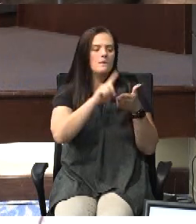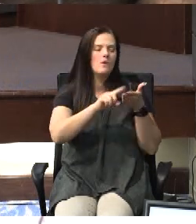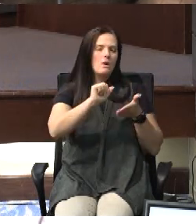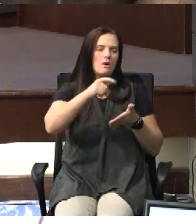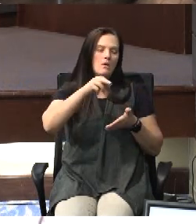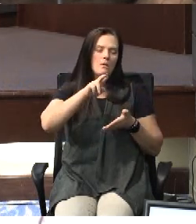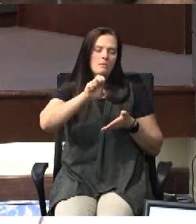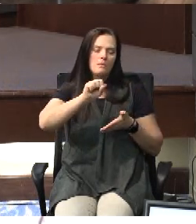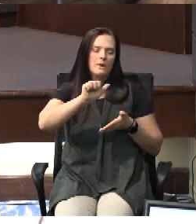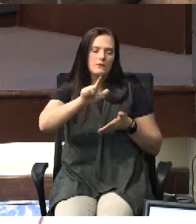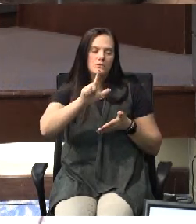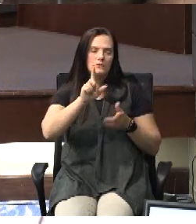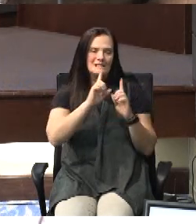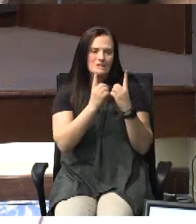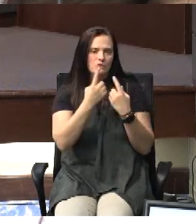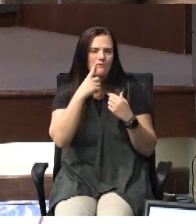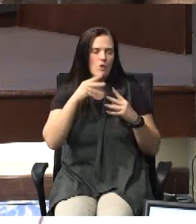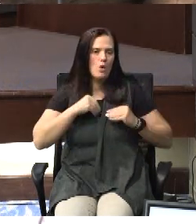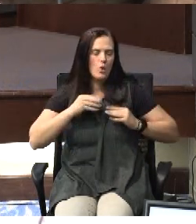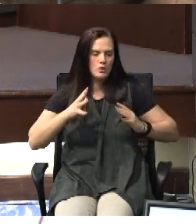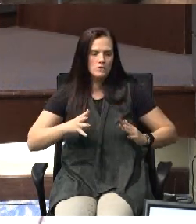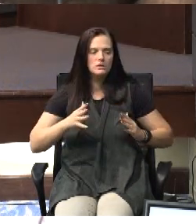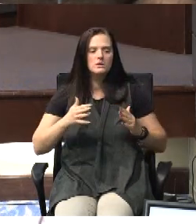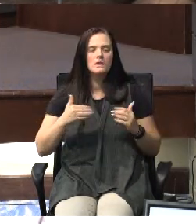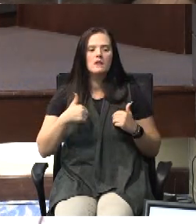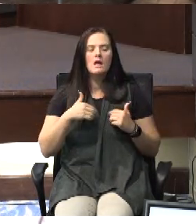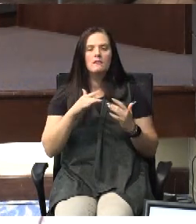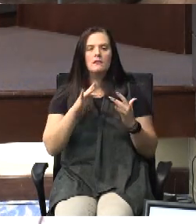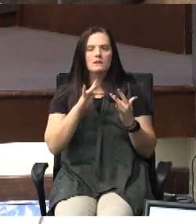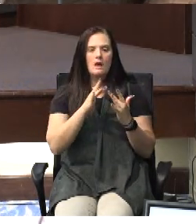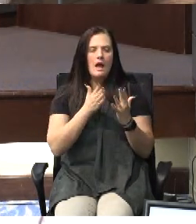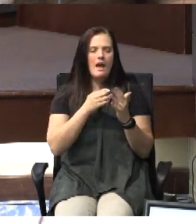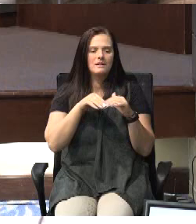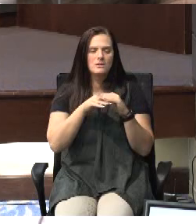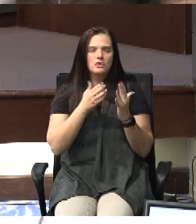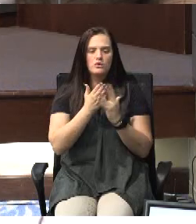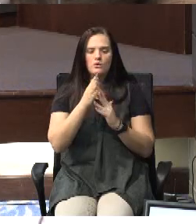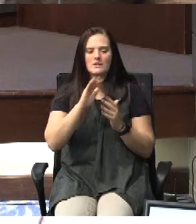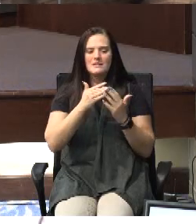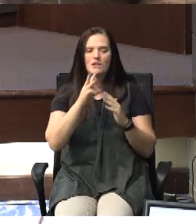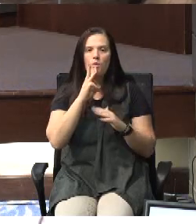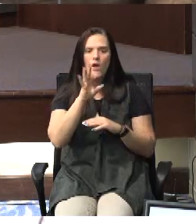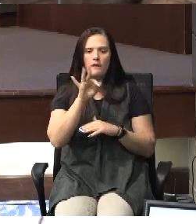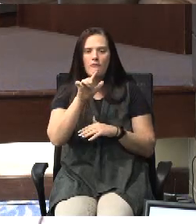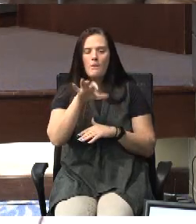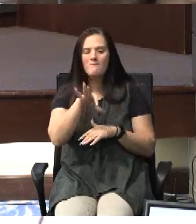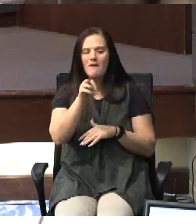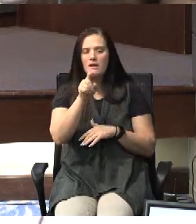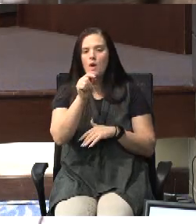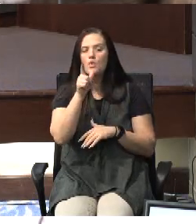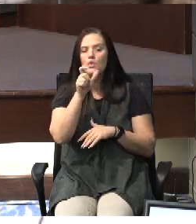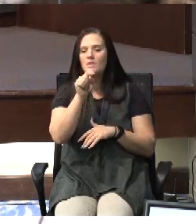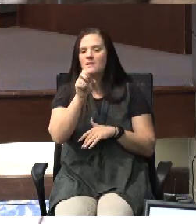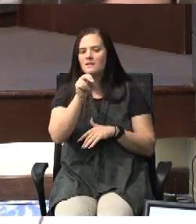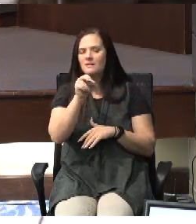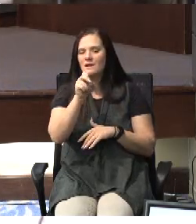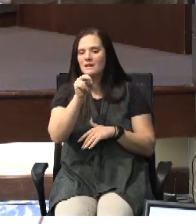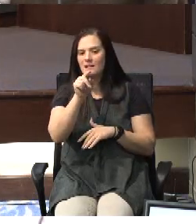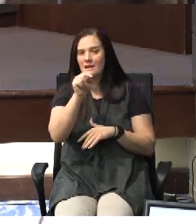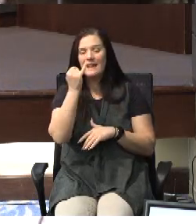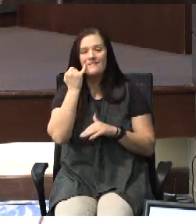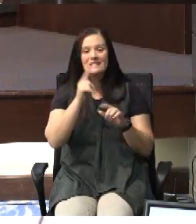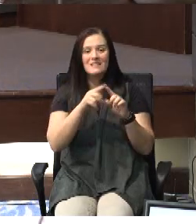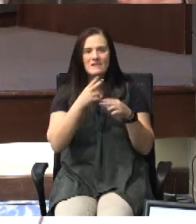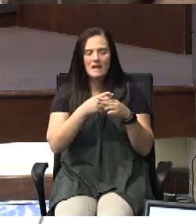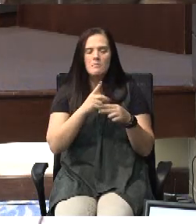owners, and then we have access to the city water file so we can find out who's the tenant. Right. If it's a different